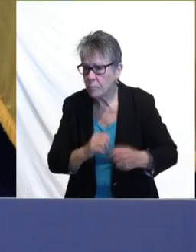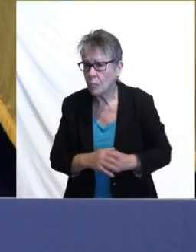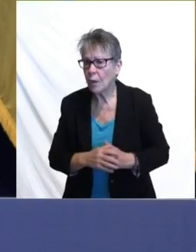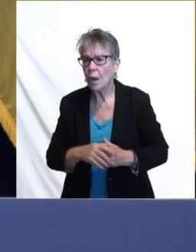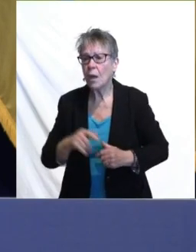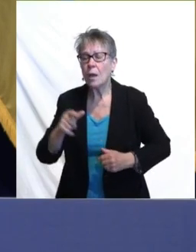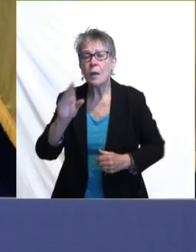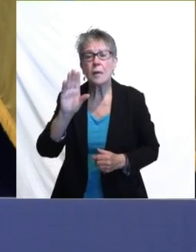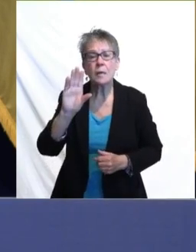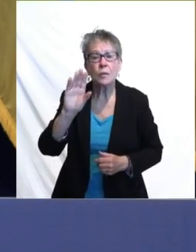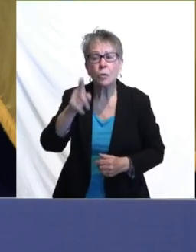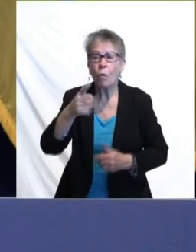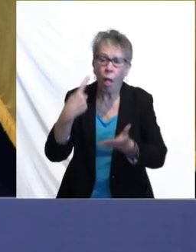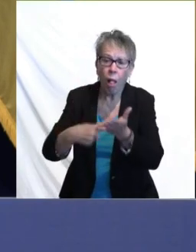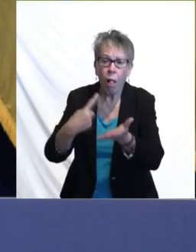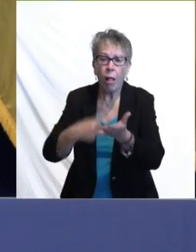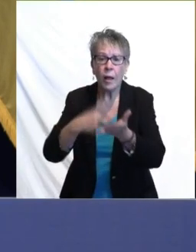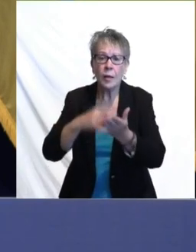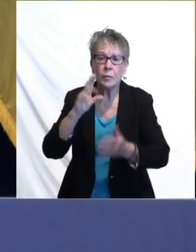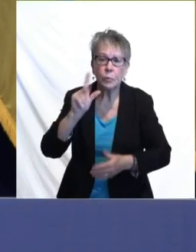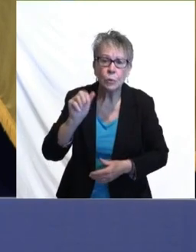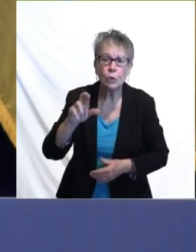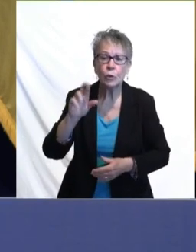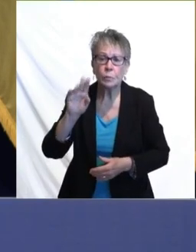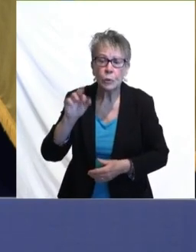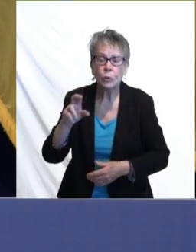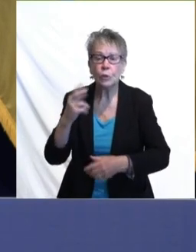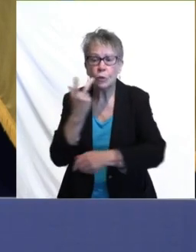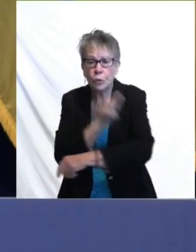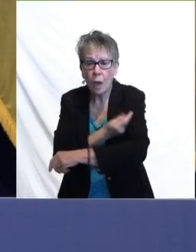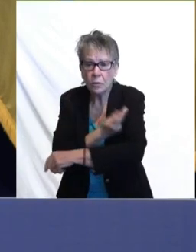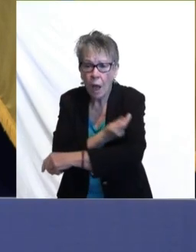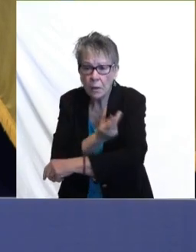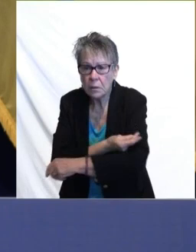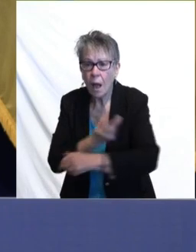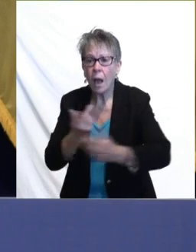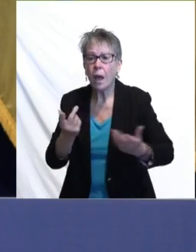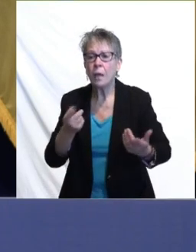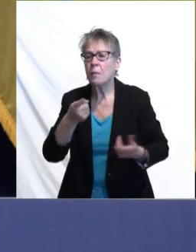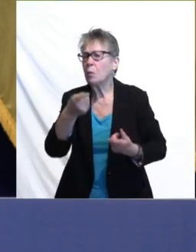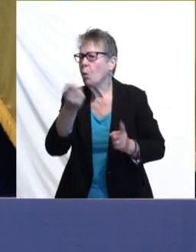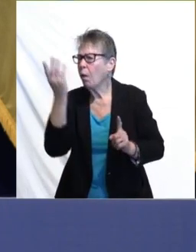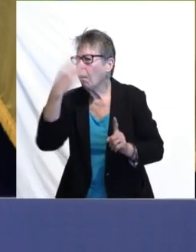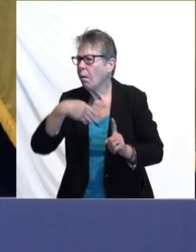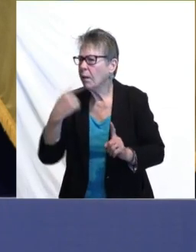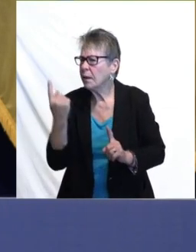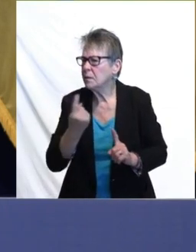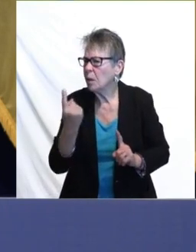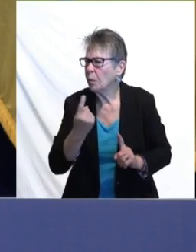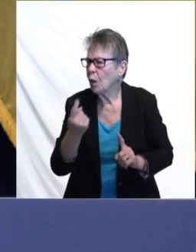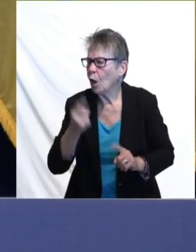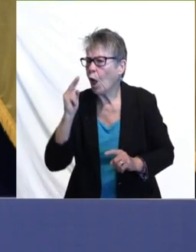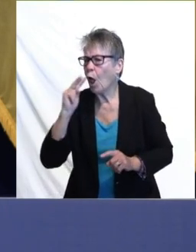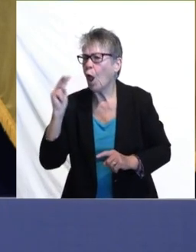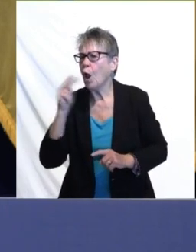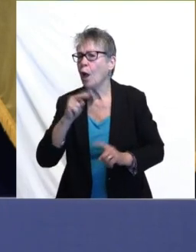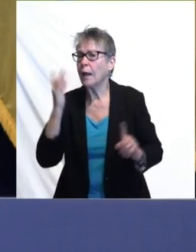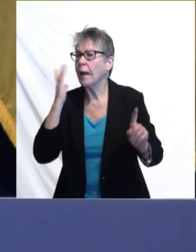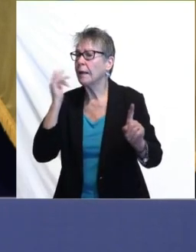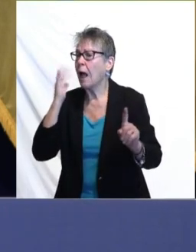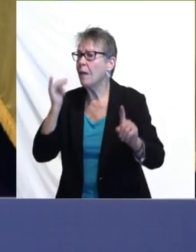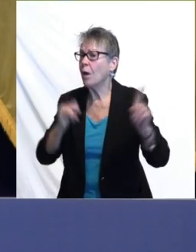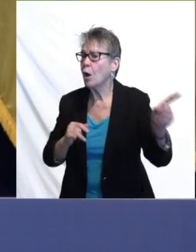saying the quiet part loud here? Given your comments today, would you like to match the steps taken by leaders in California, New